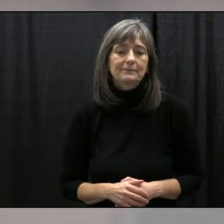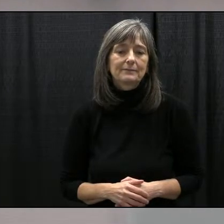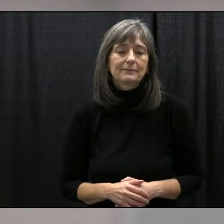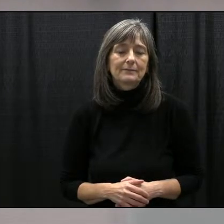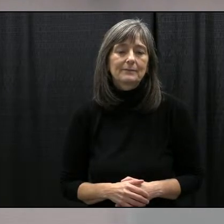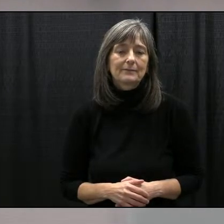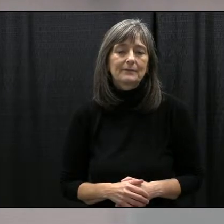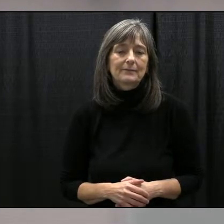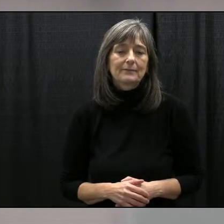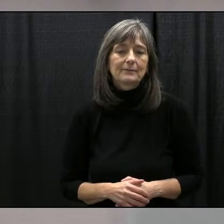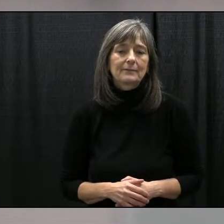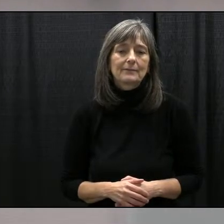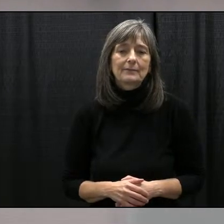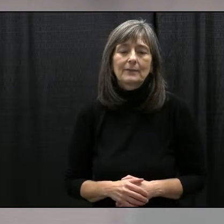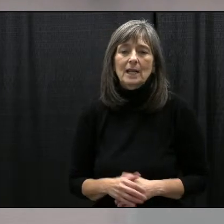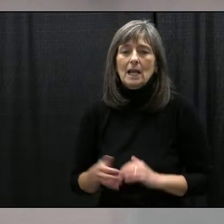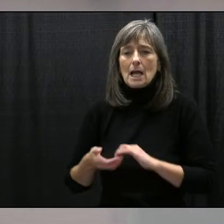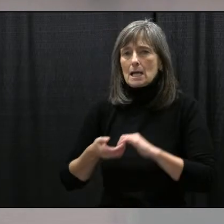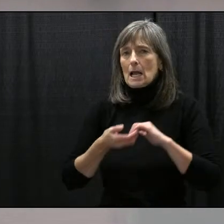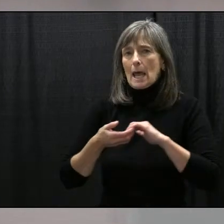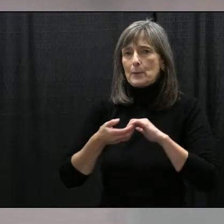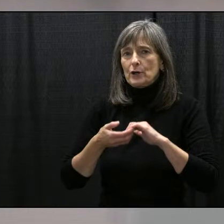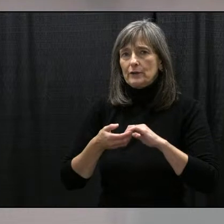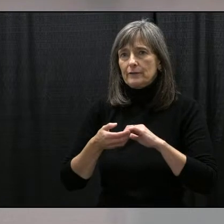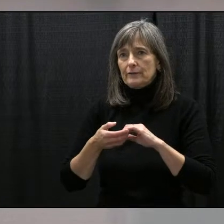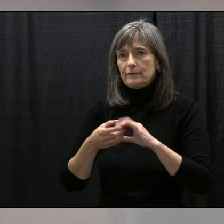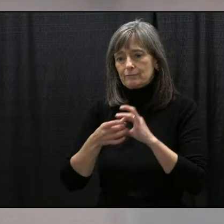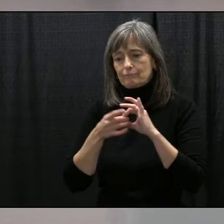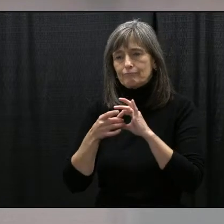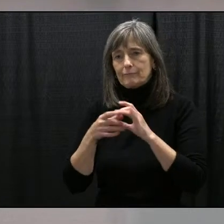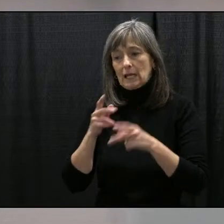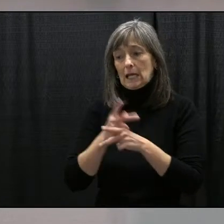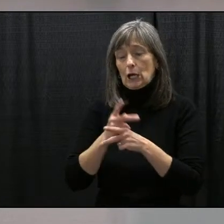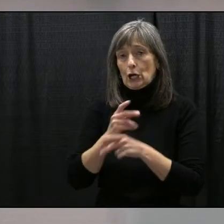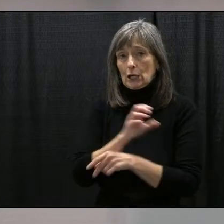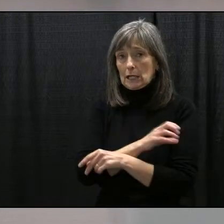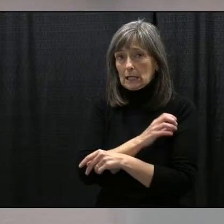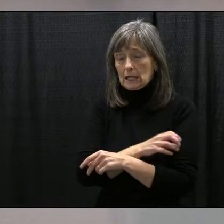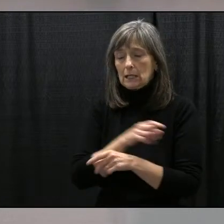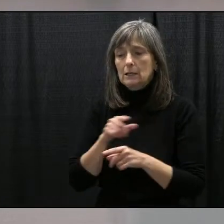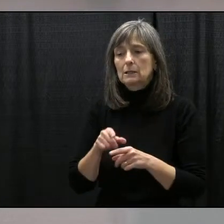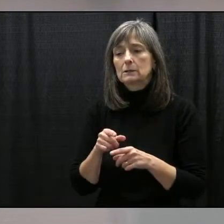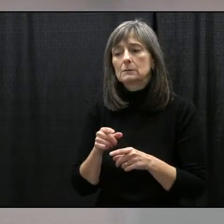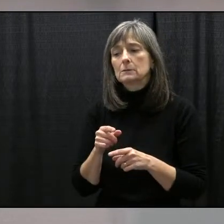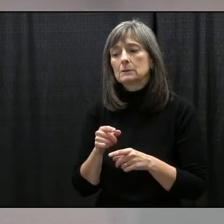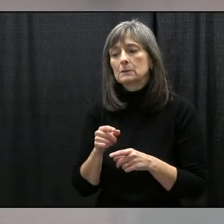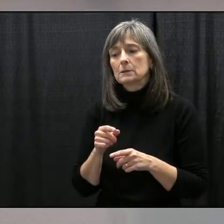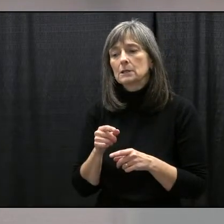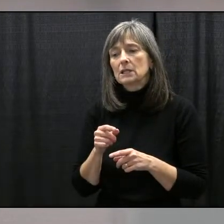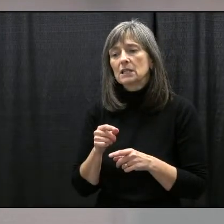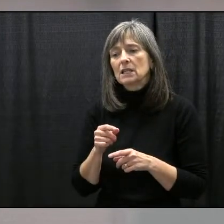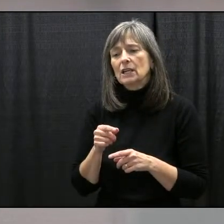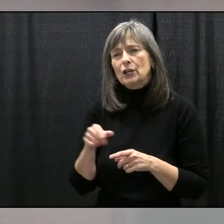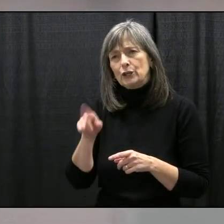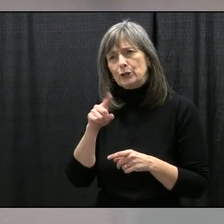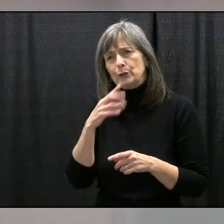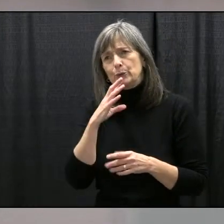The collaborative care clinics, there are a lot of doctors, as you, I think, suggested as well, who are